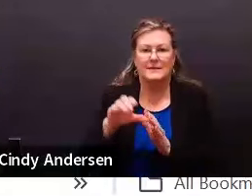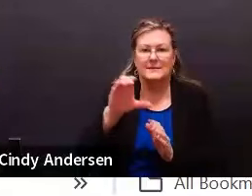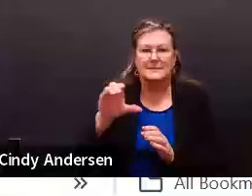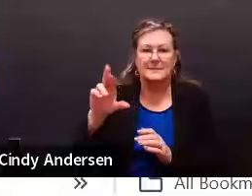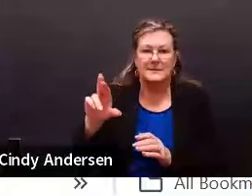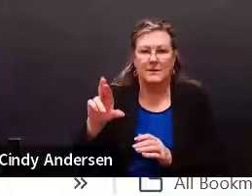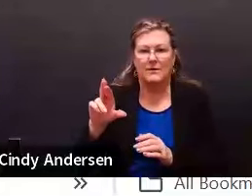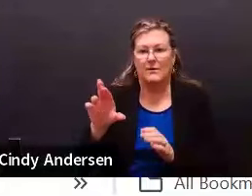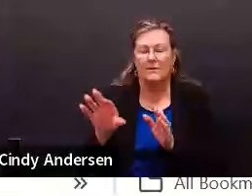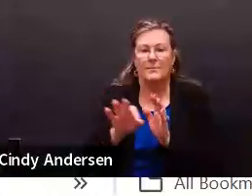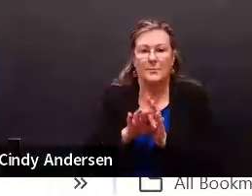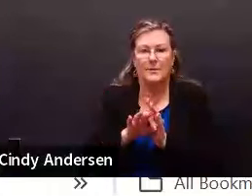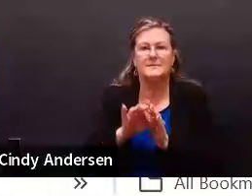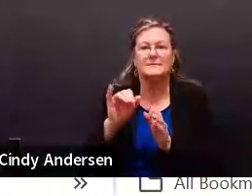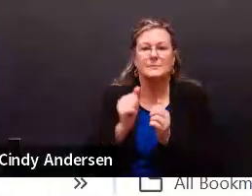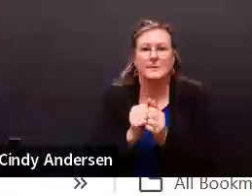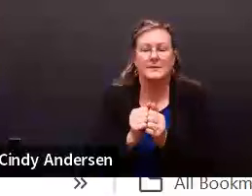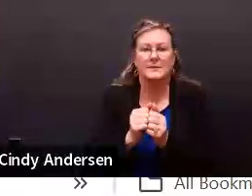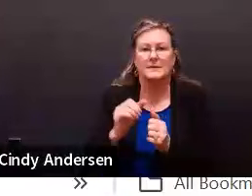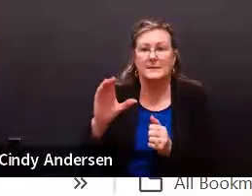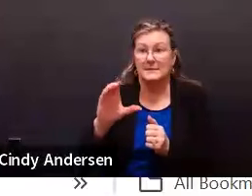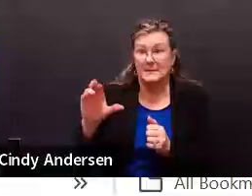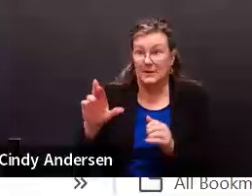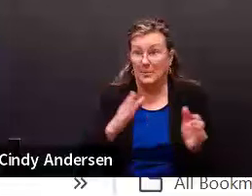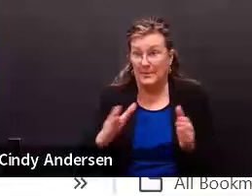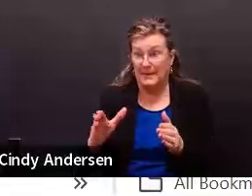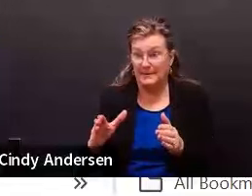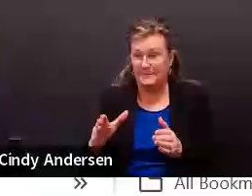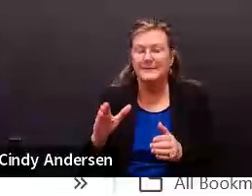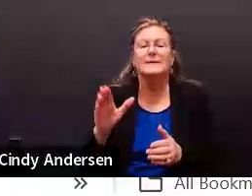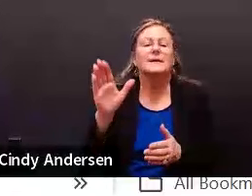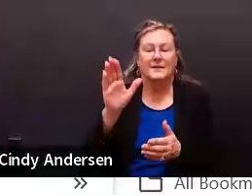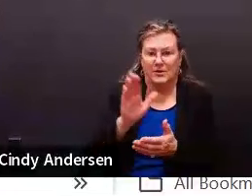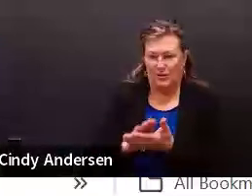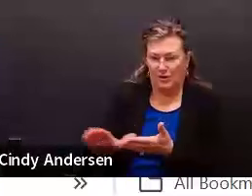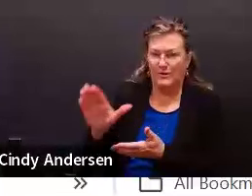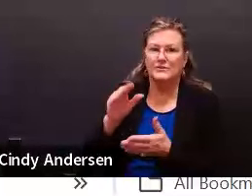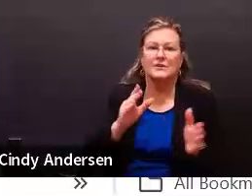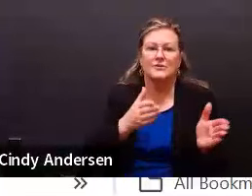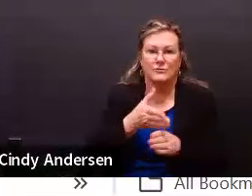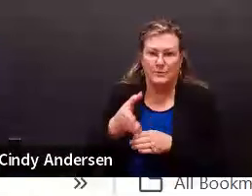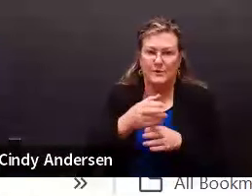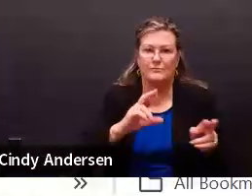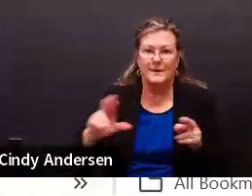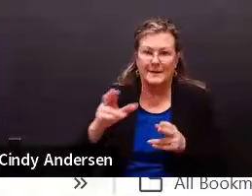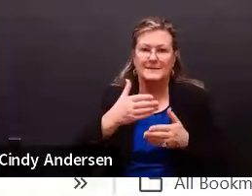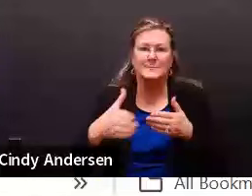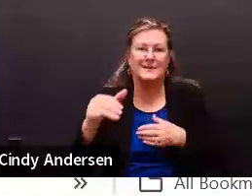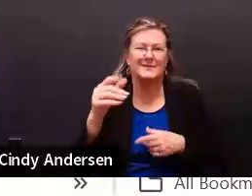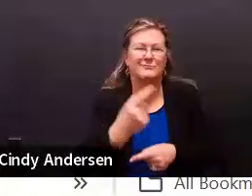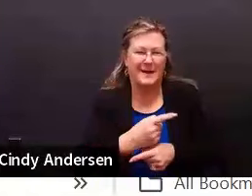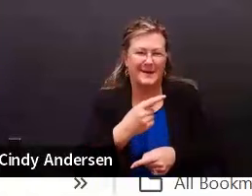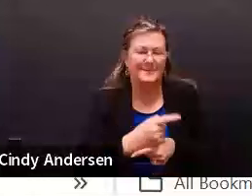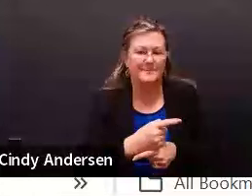with IEP, maybe CCR plans or plans. So yeah. college and career readiness, right? Yes. Appointments plans, Yeah. those